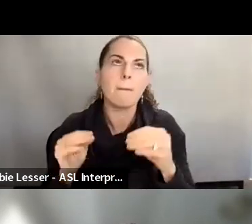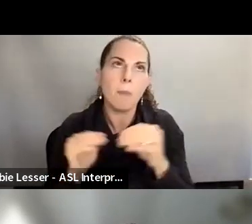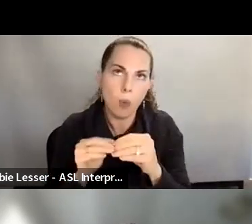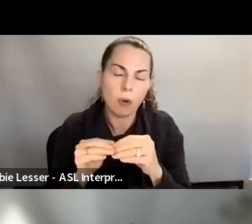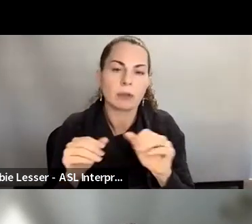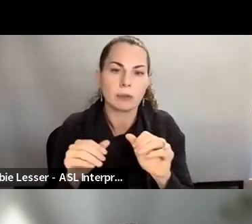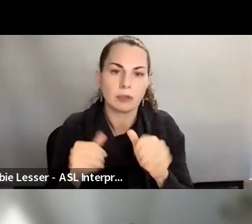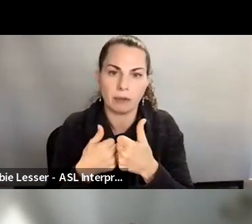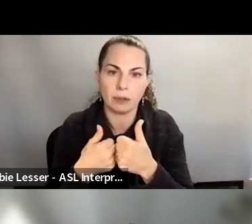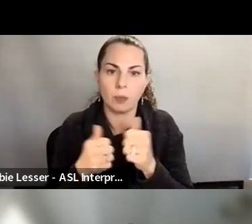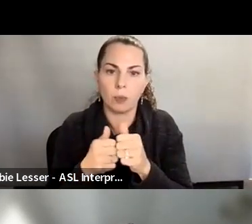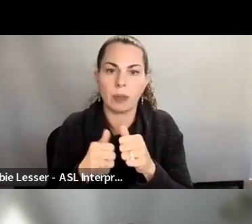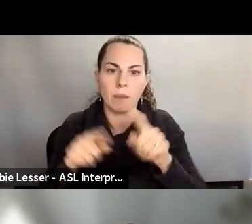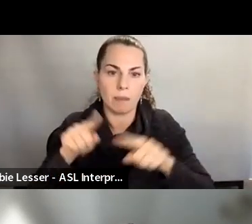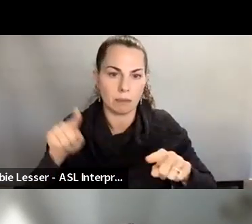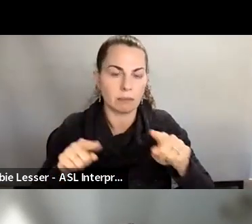hospitals.